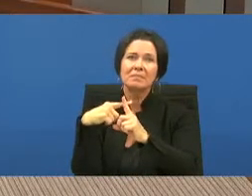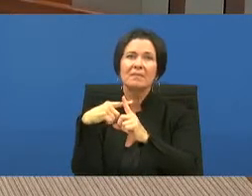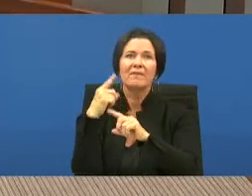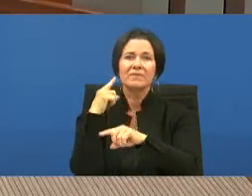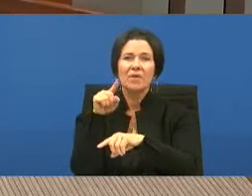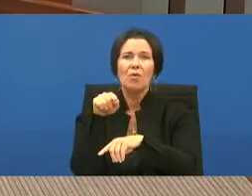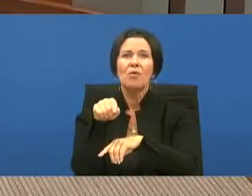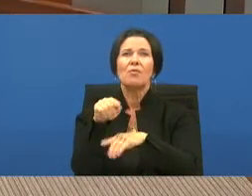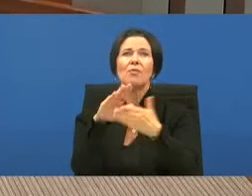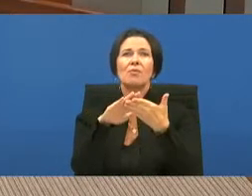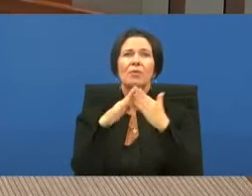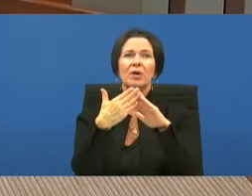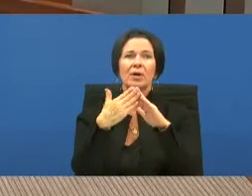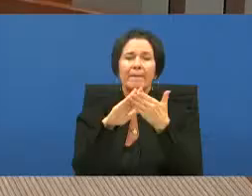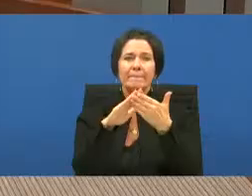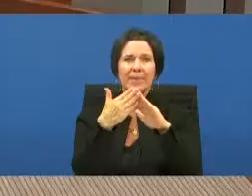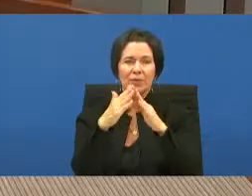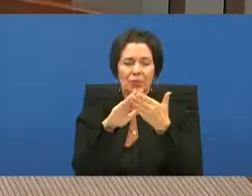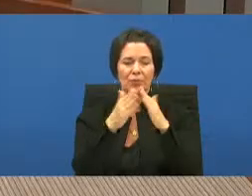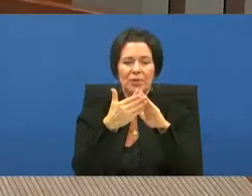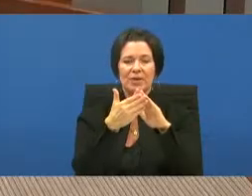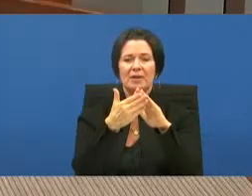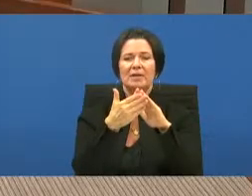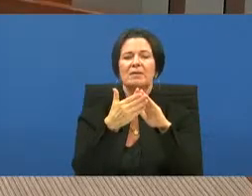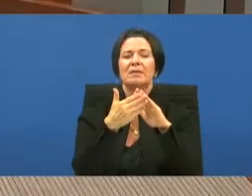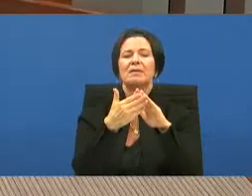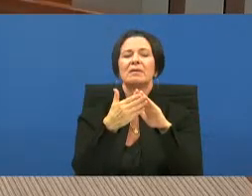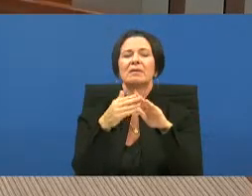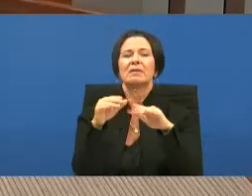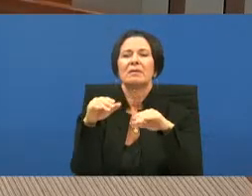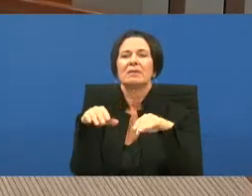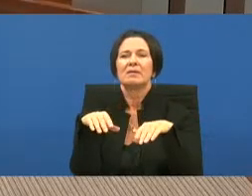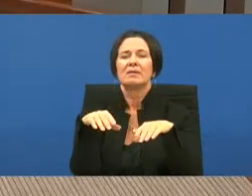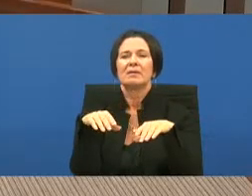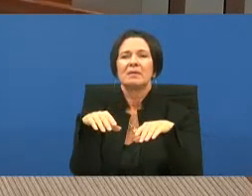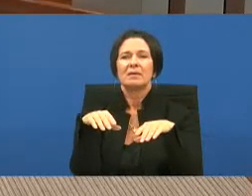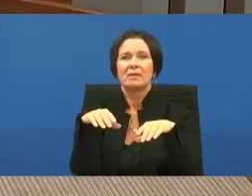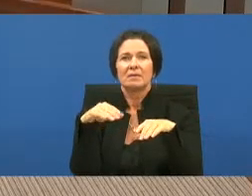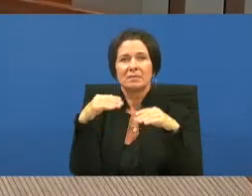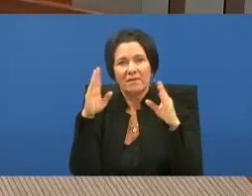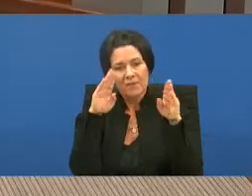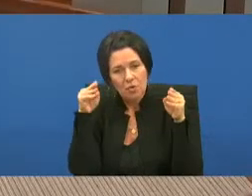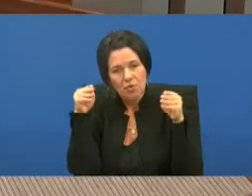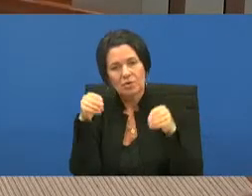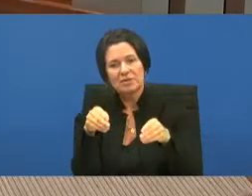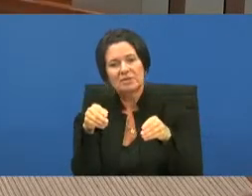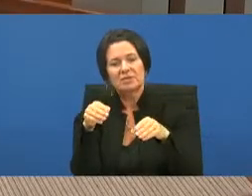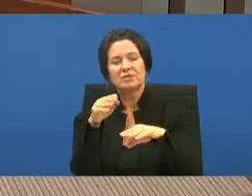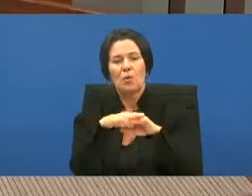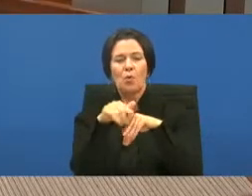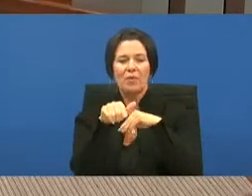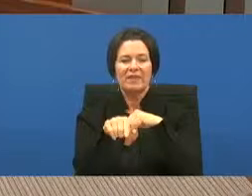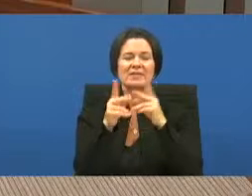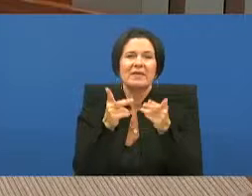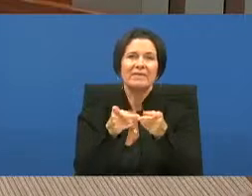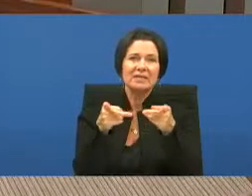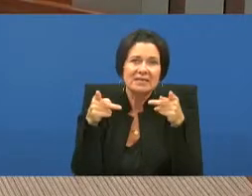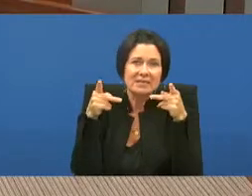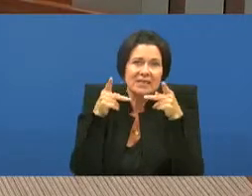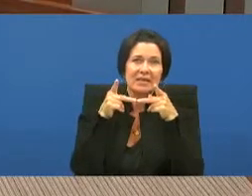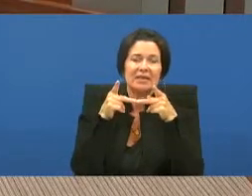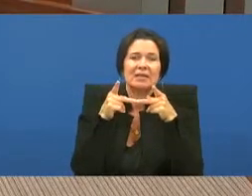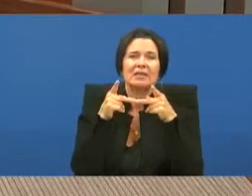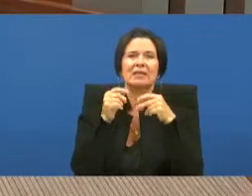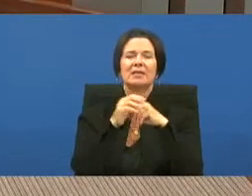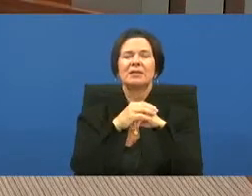community to have a focus and a specific focus for this facility to try